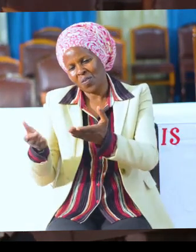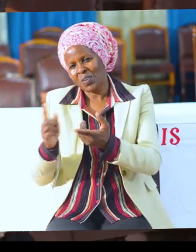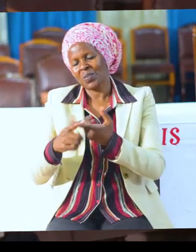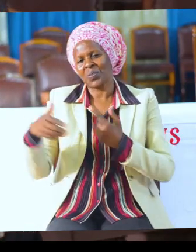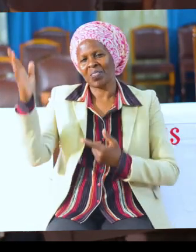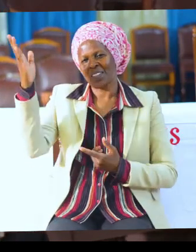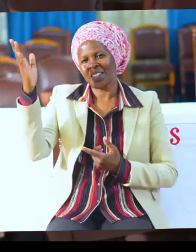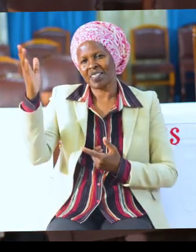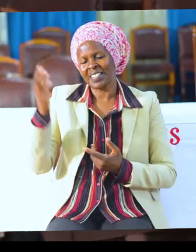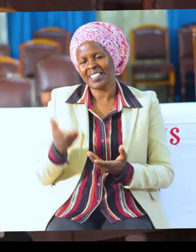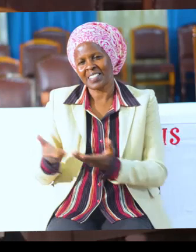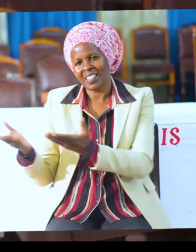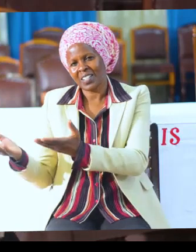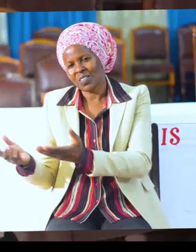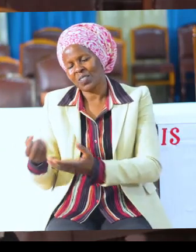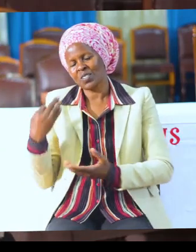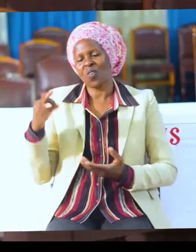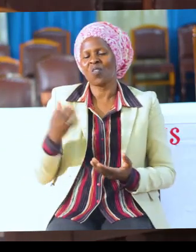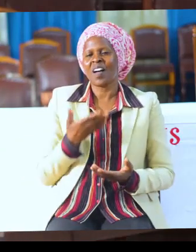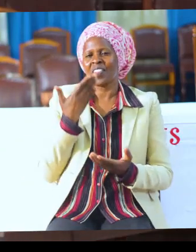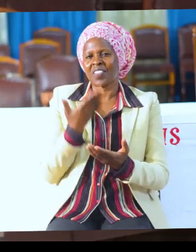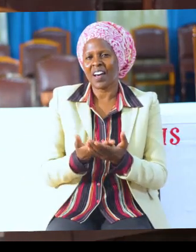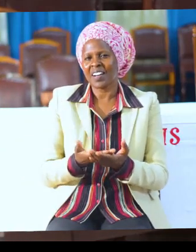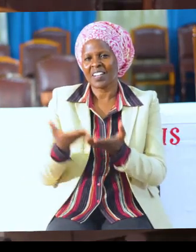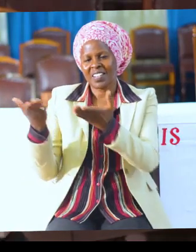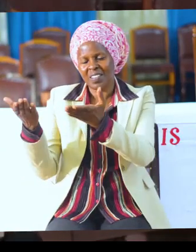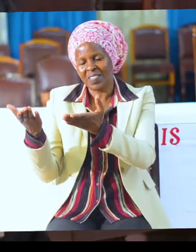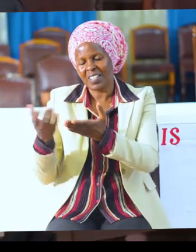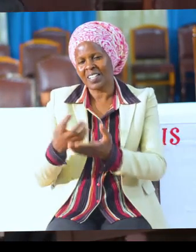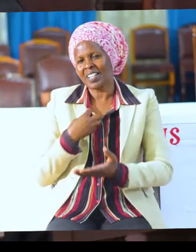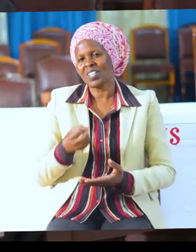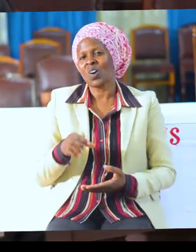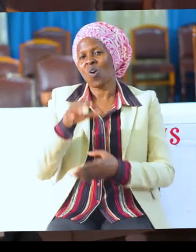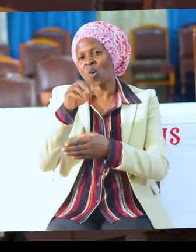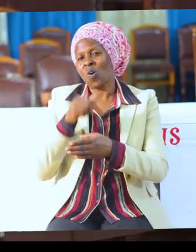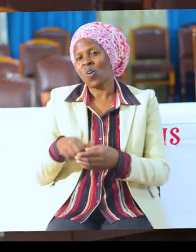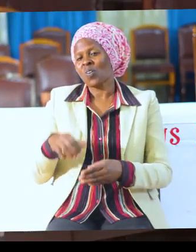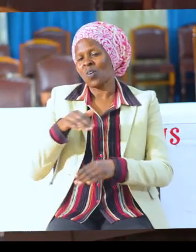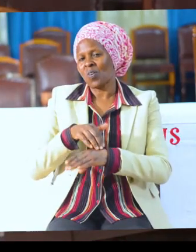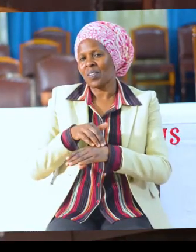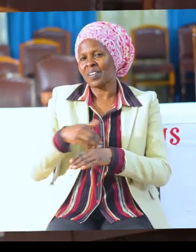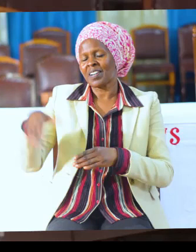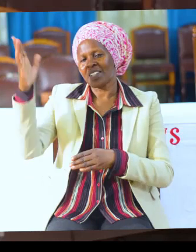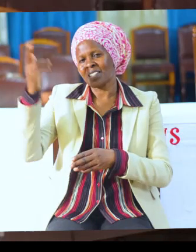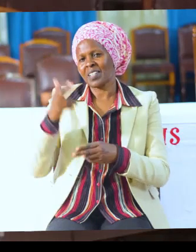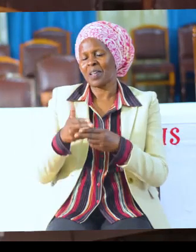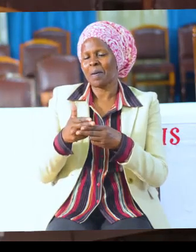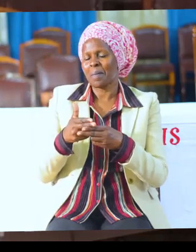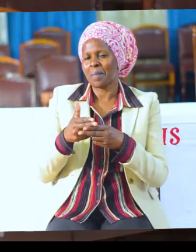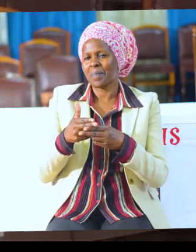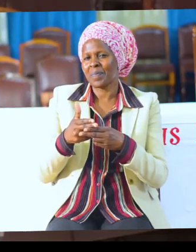to thee the sacrifice of thanksgiving, and will call upon the name of the